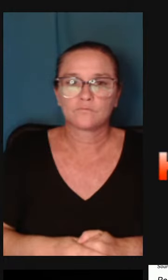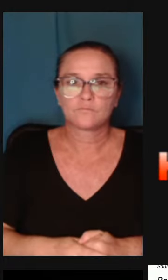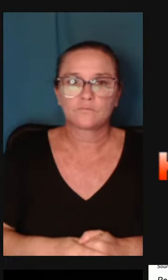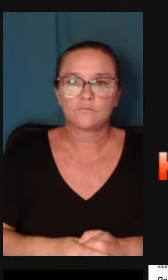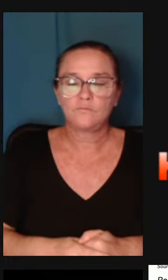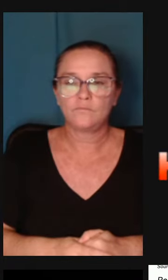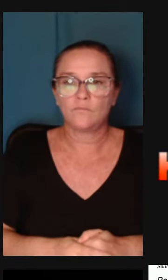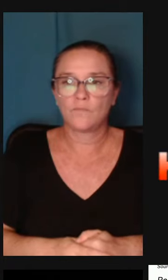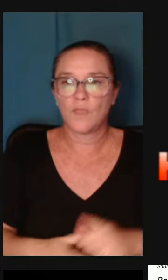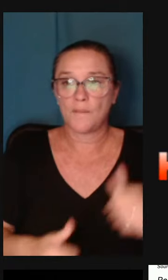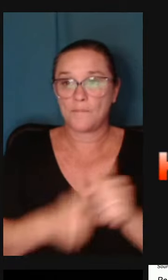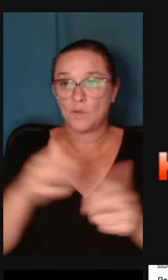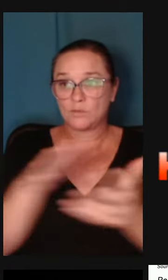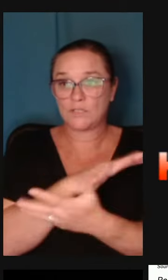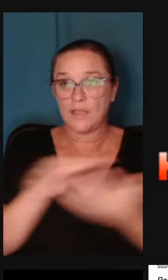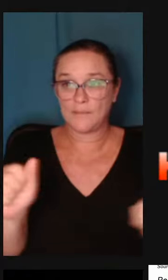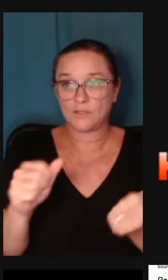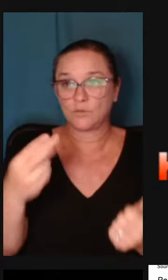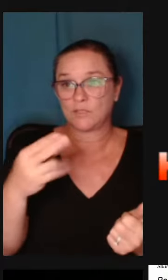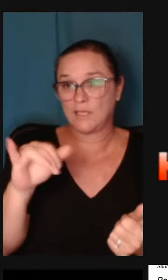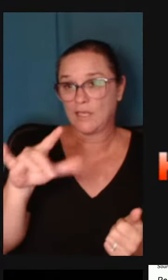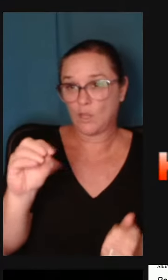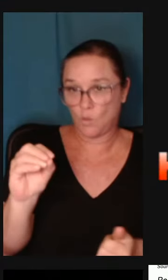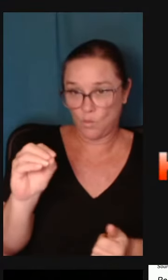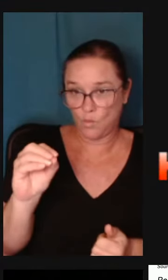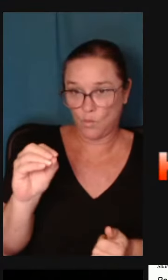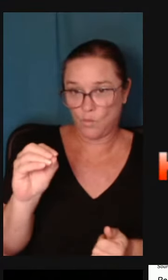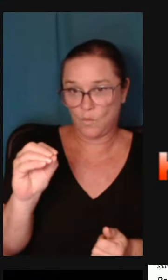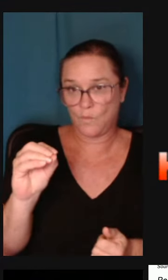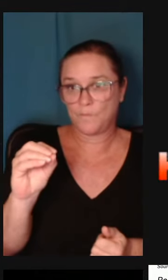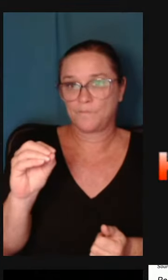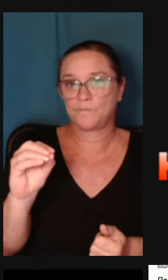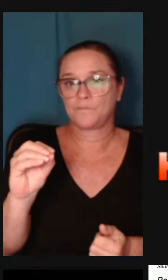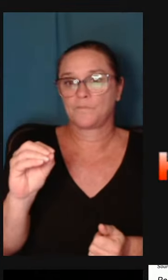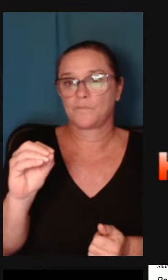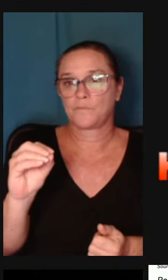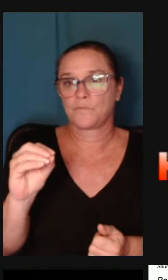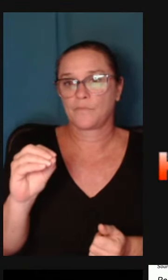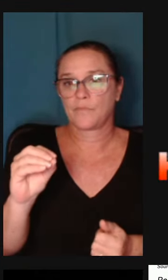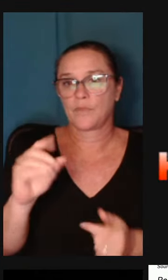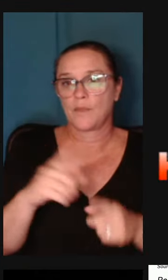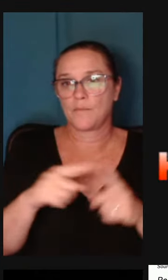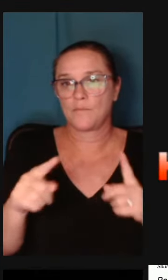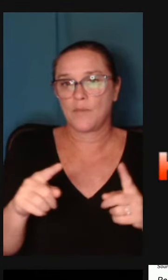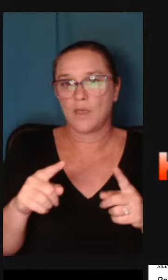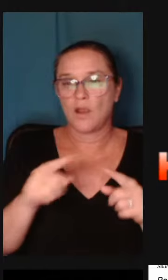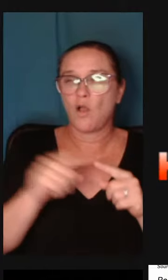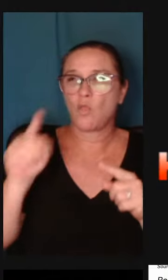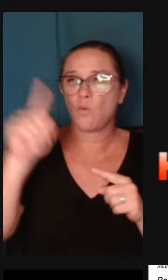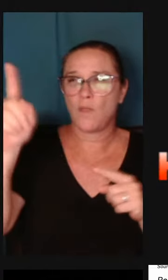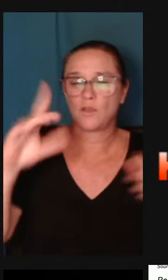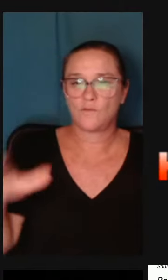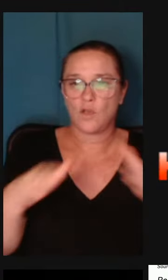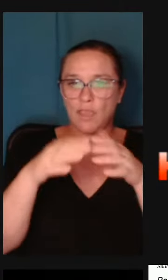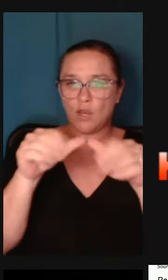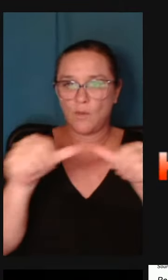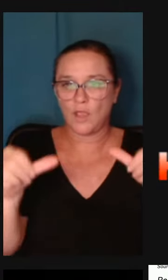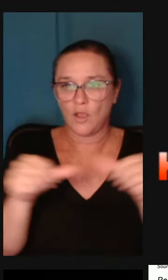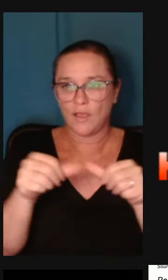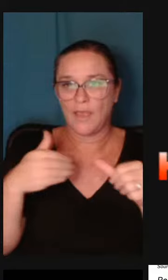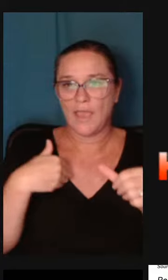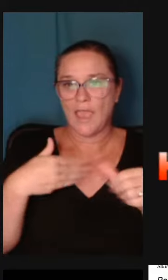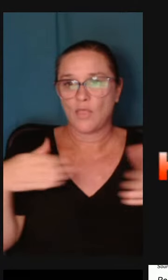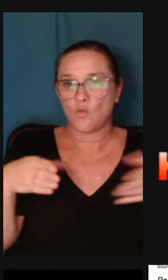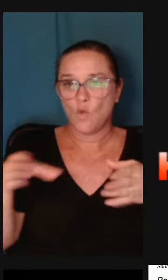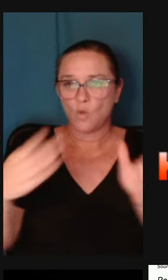Most of the damage was actually in Hilo, but also volcano, all the way to volcano area, cracks in